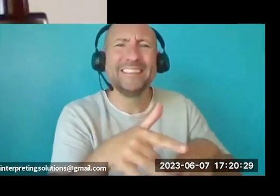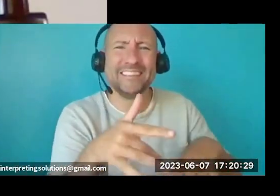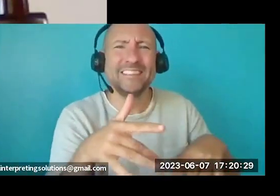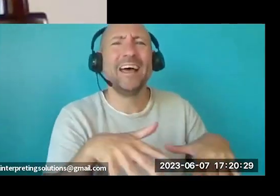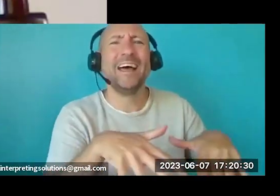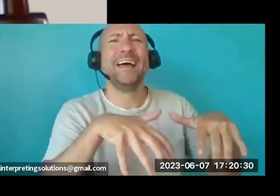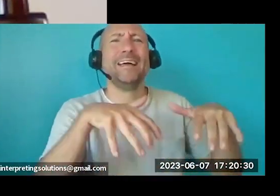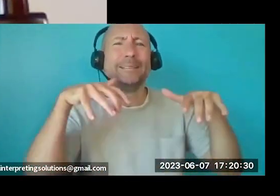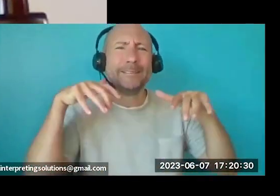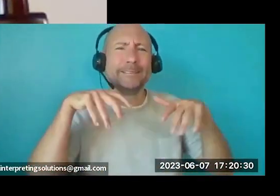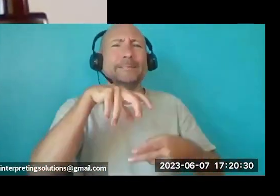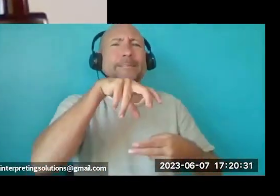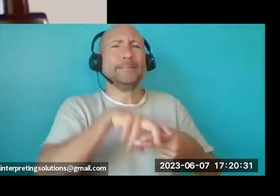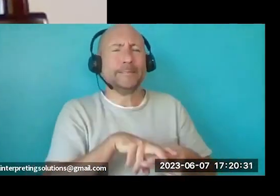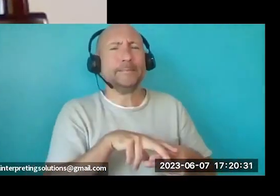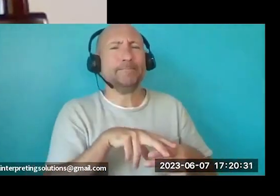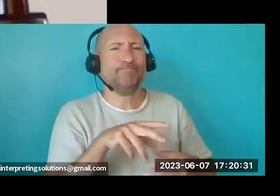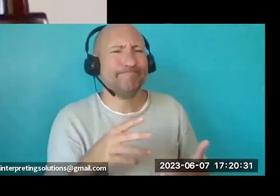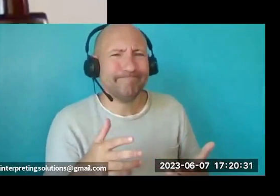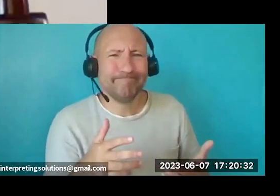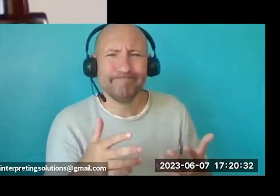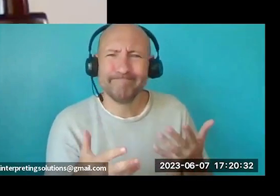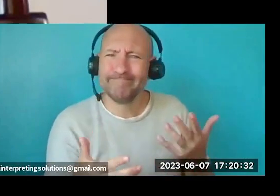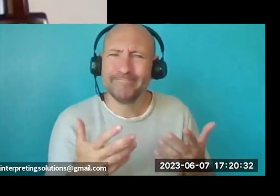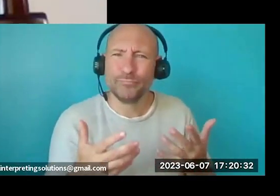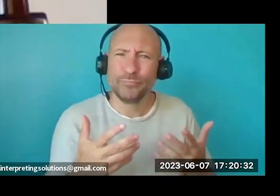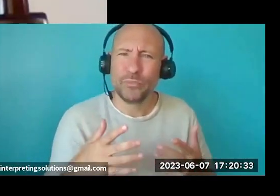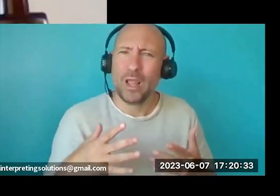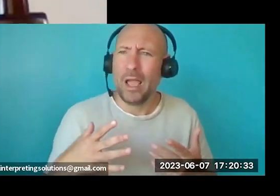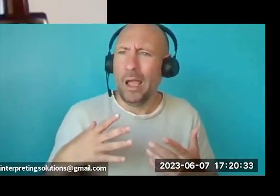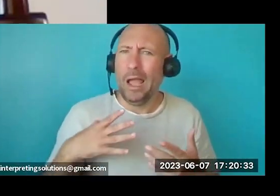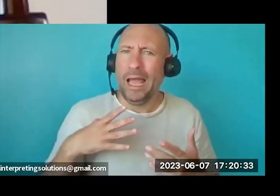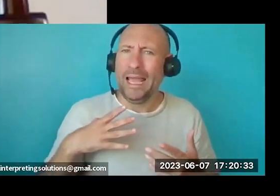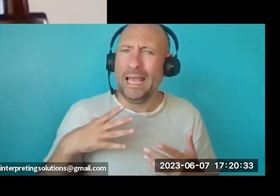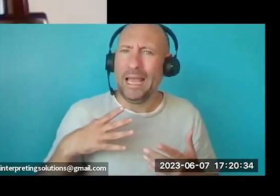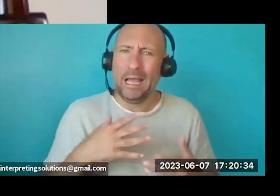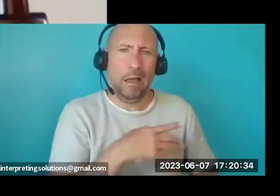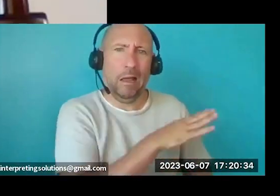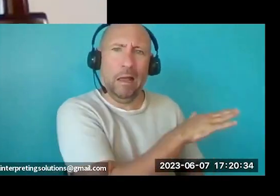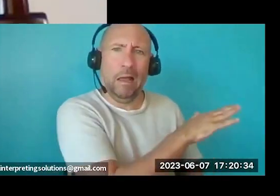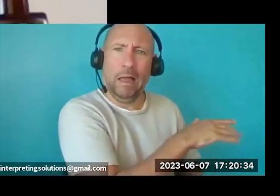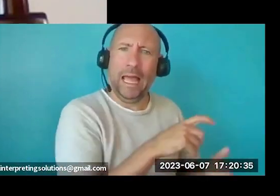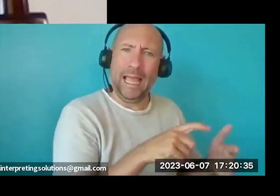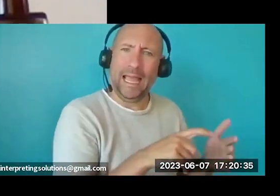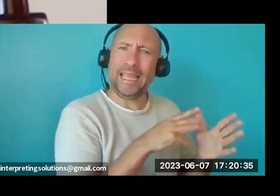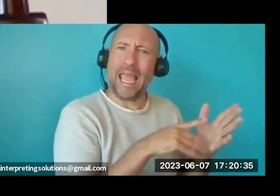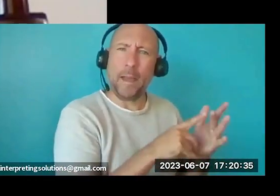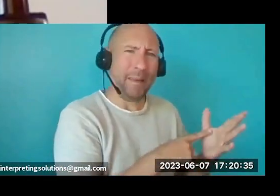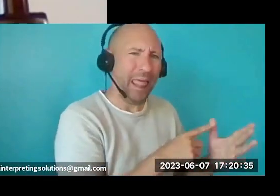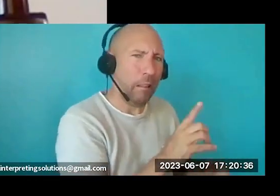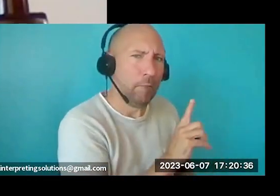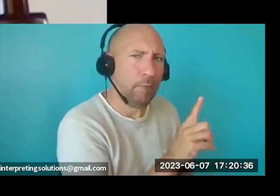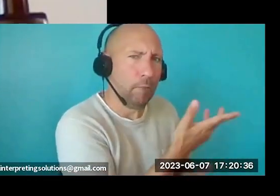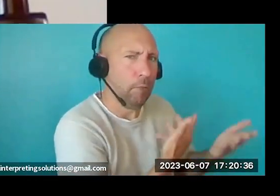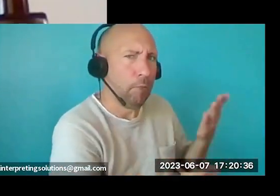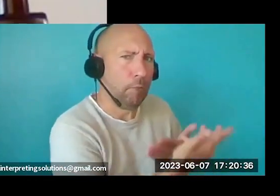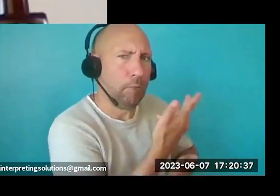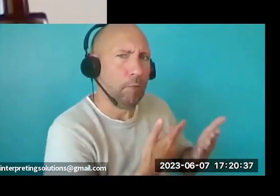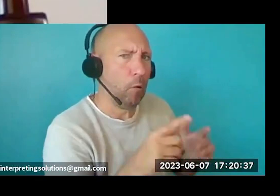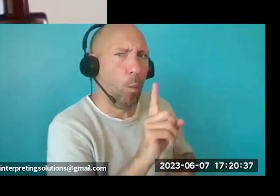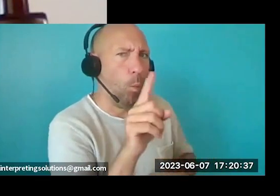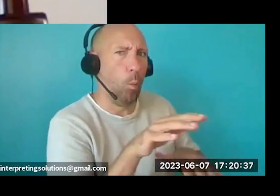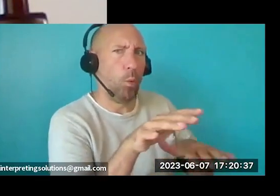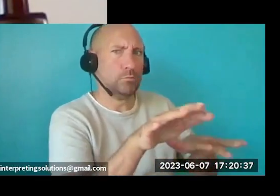tried to use the help of Camilla to understand. Of